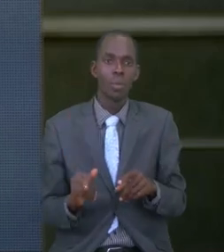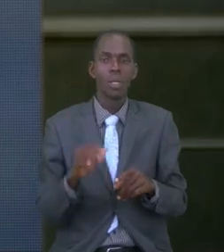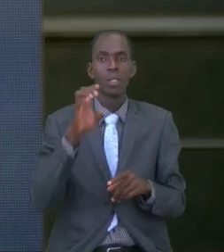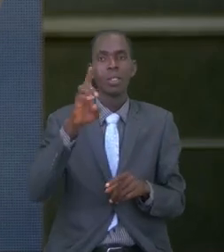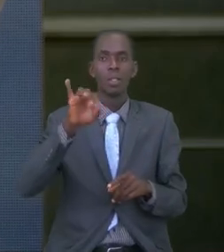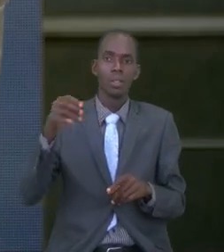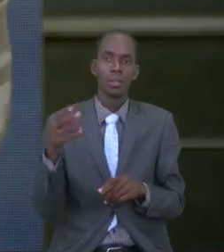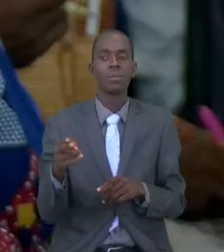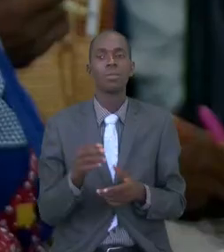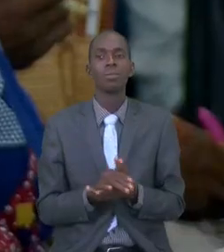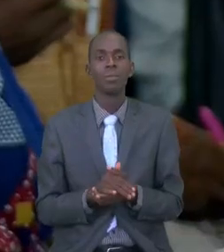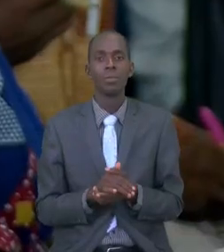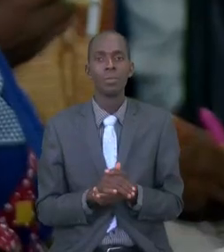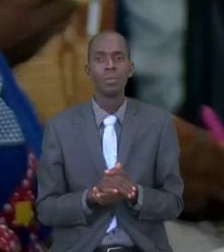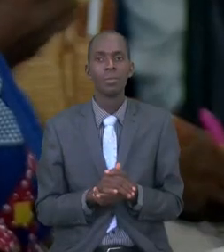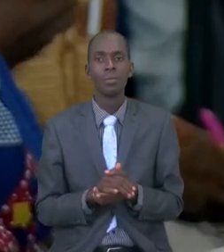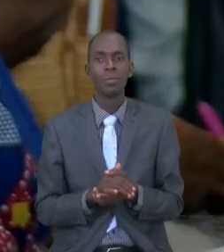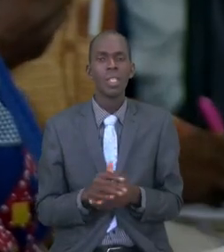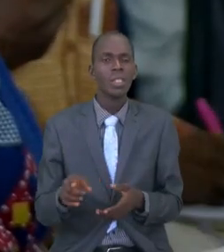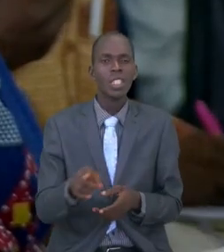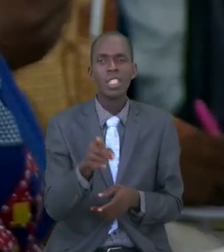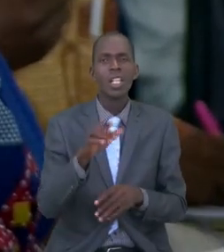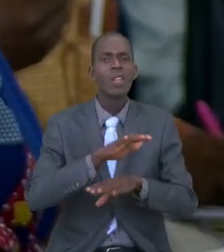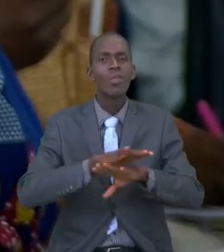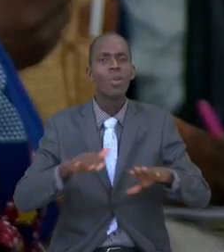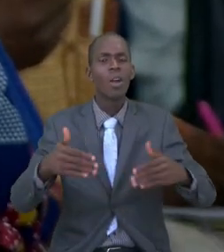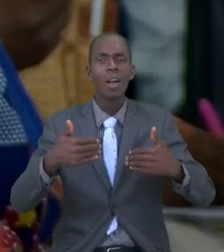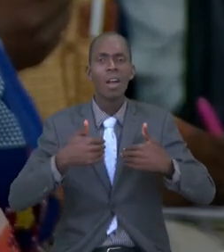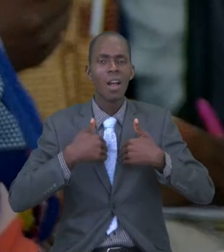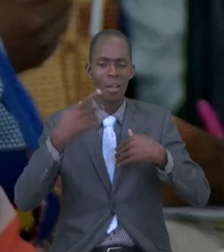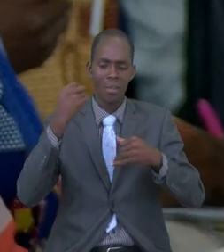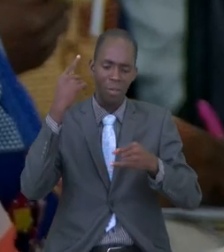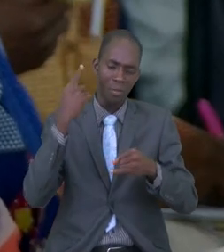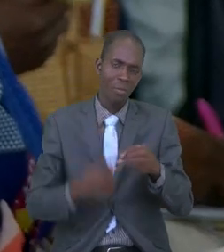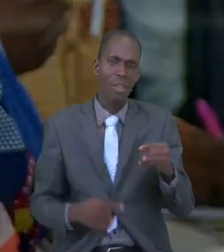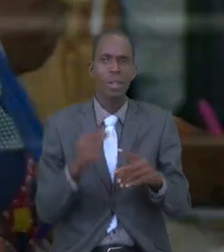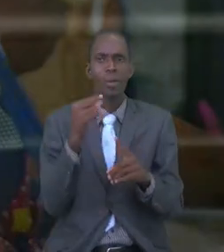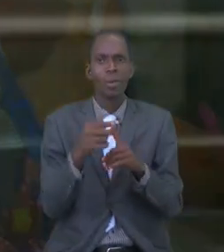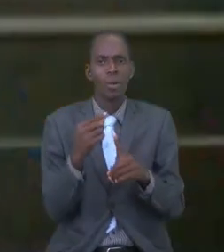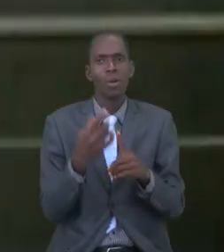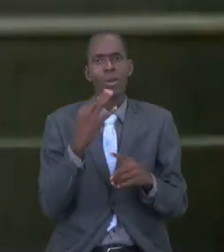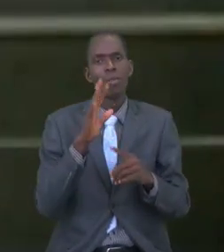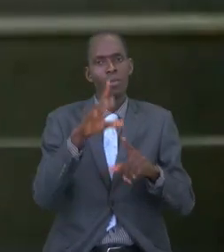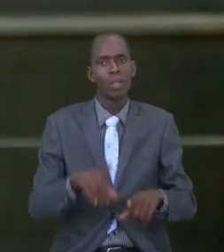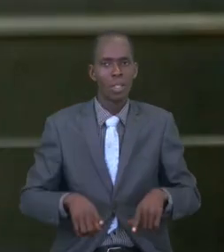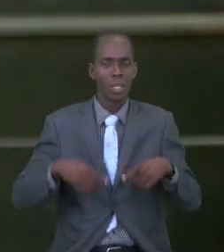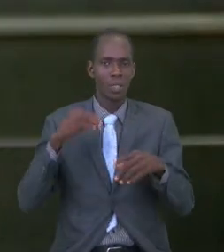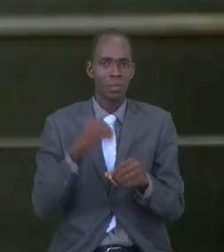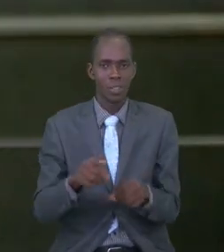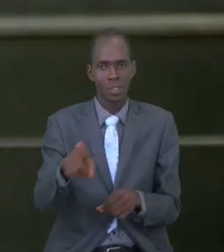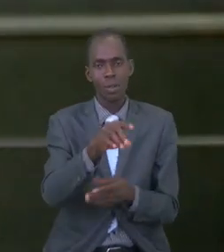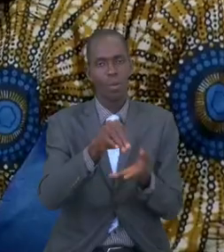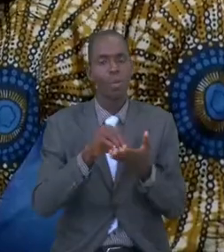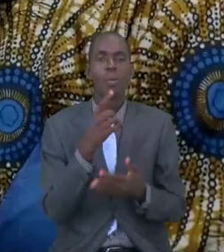Elijah. They don't have the final word of your life in their